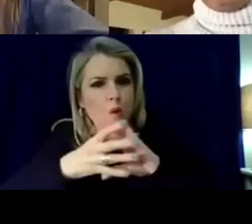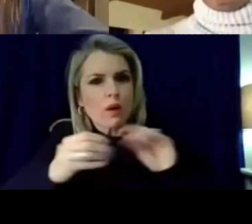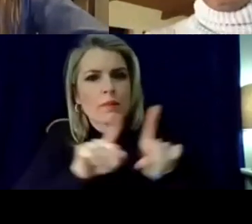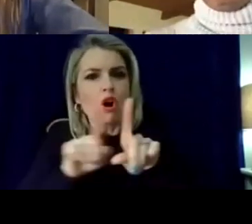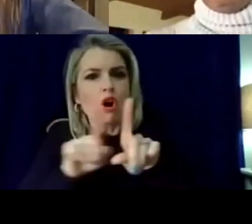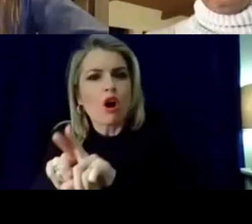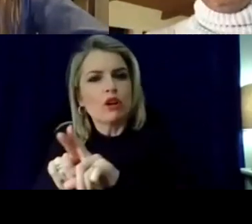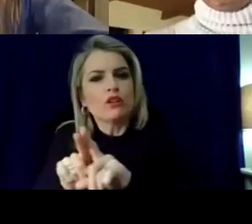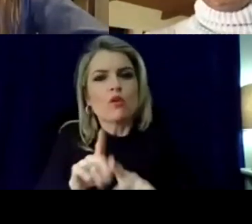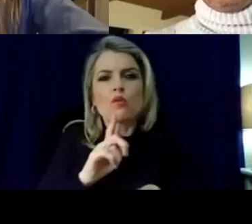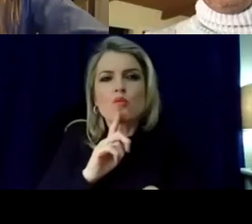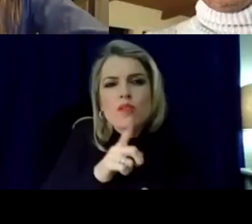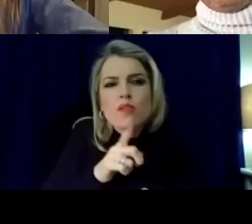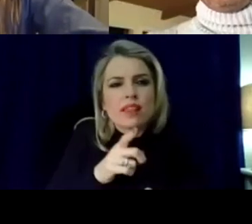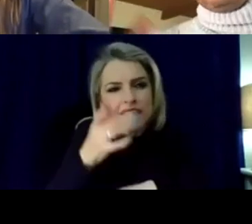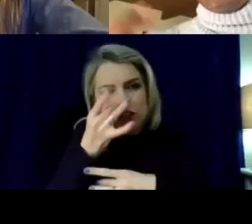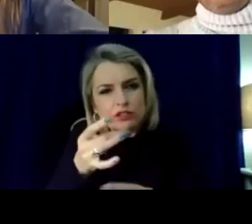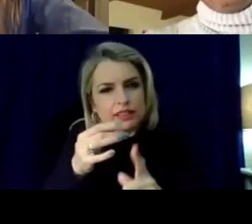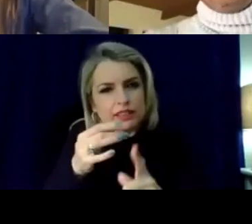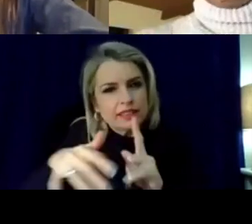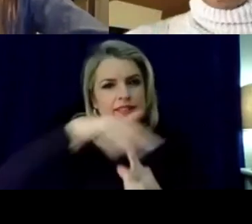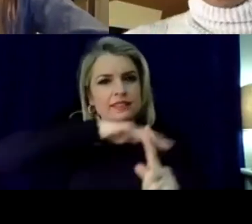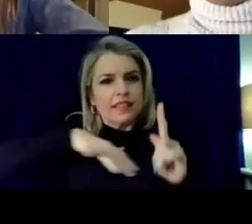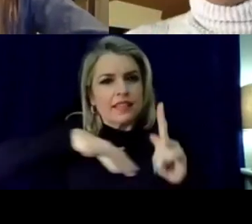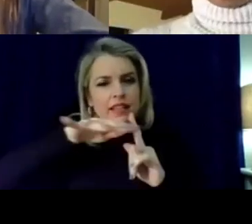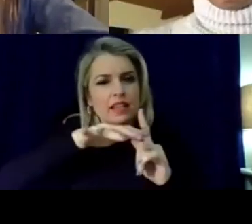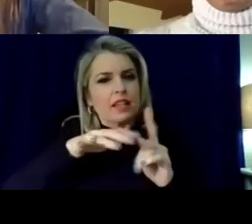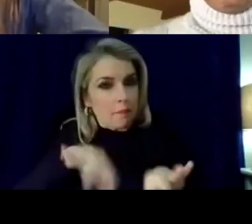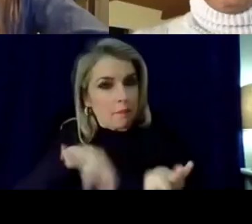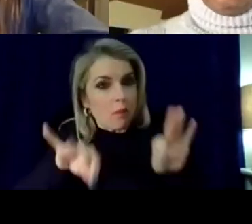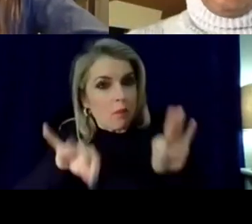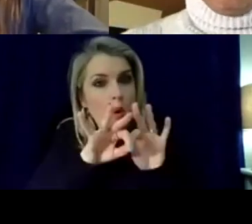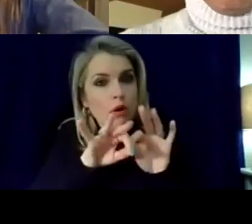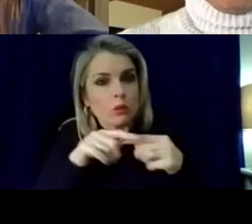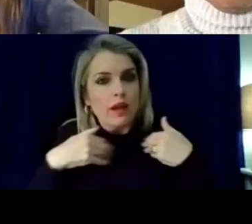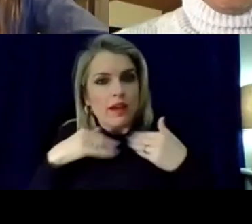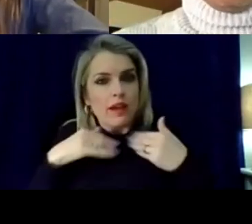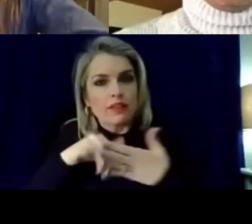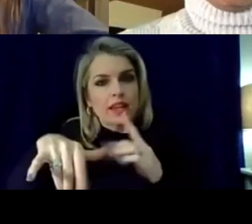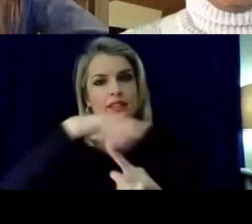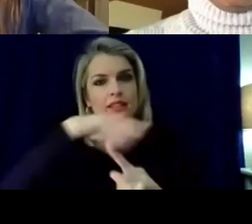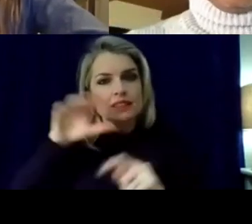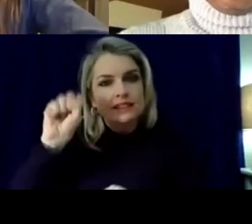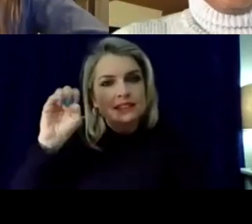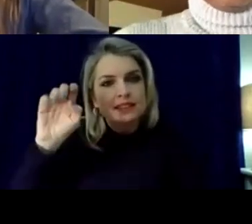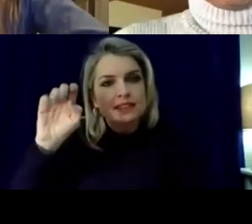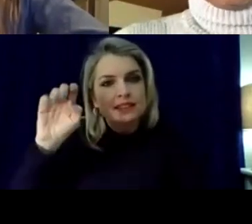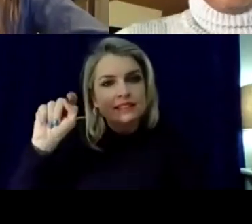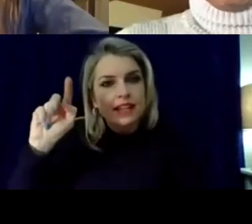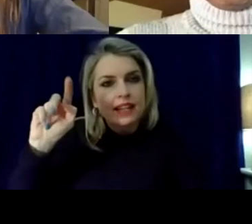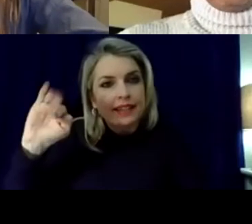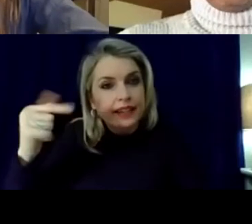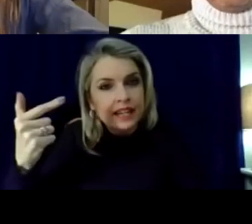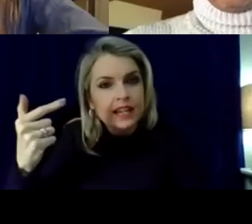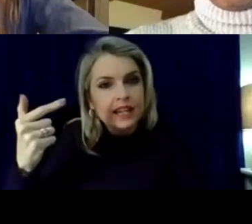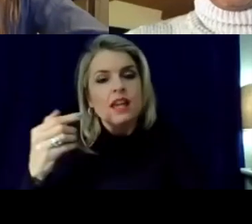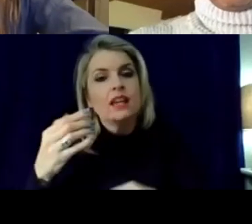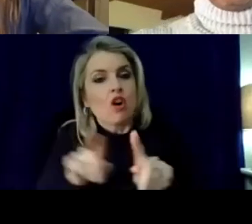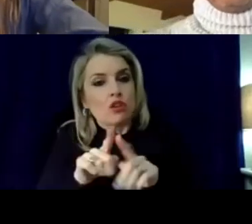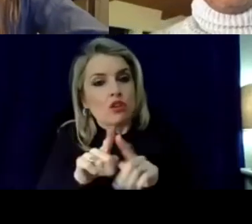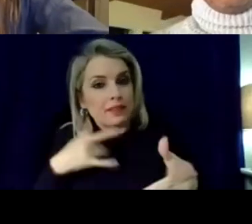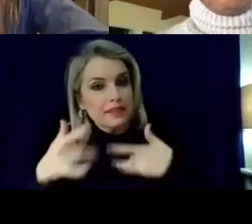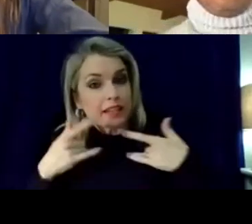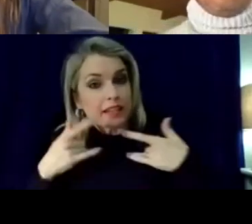inclusive, you know, which was important to me. and it's exciting to